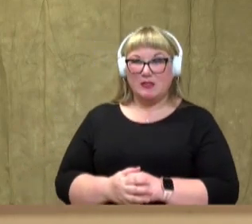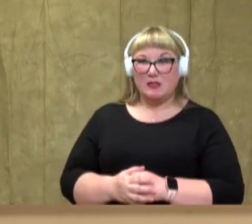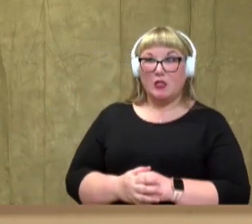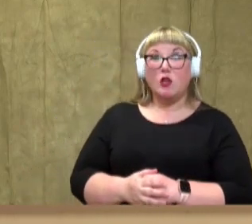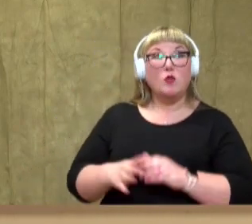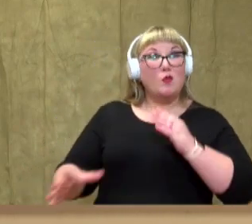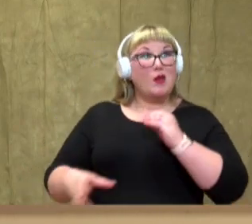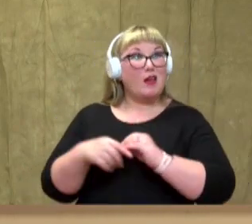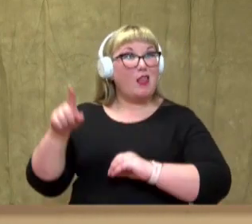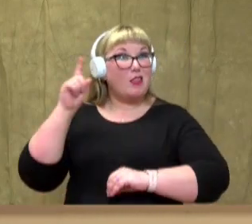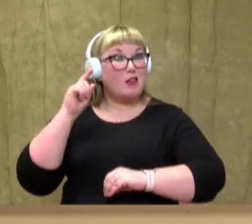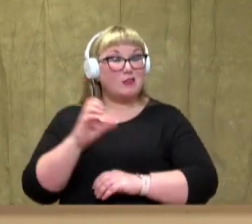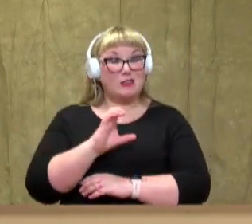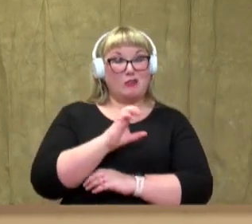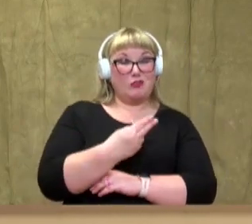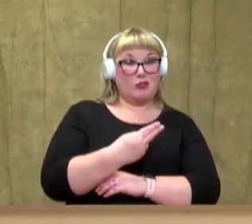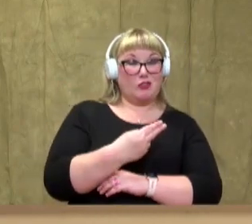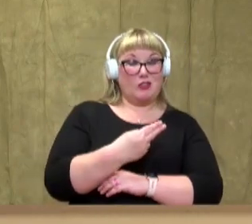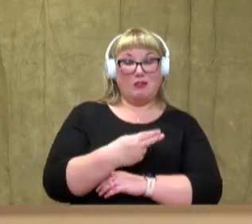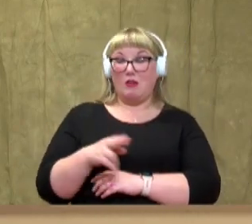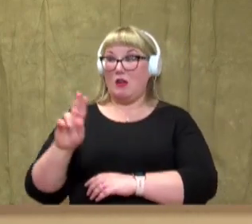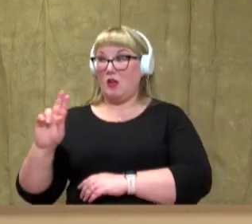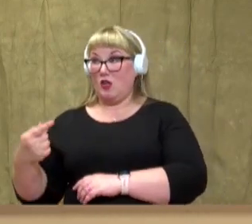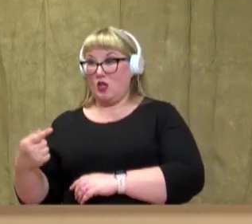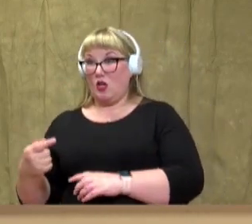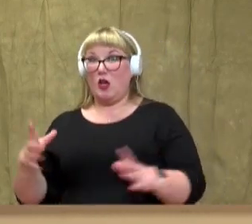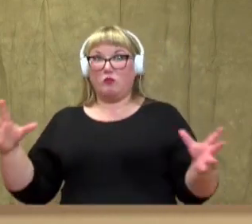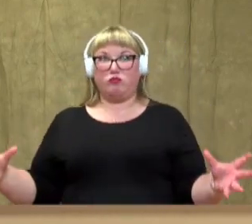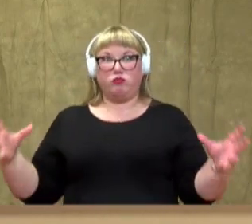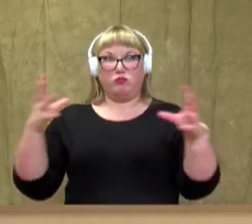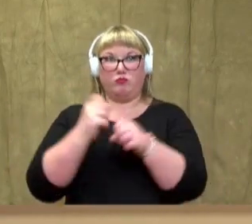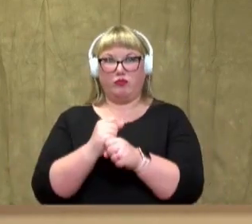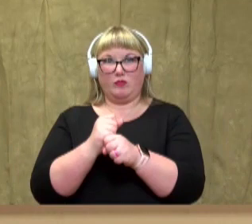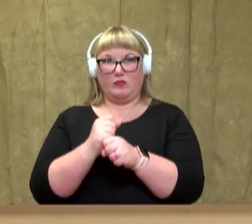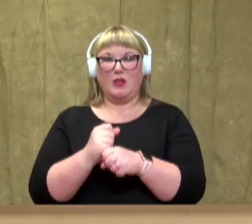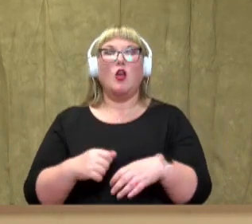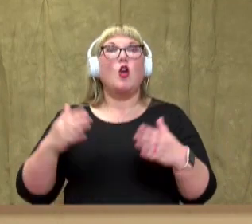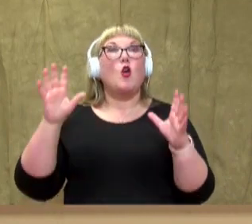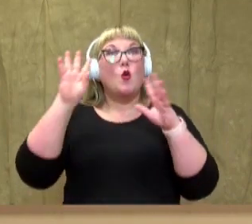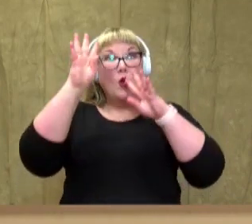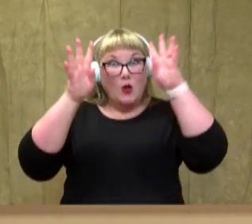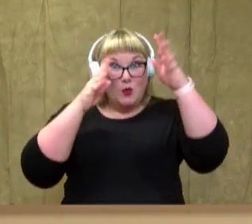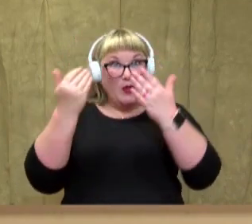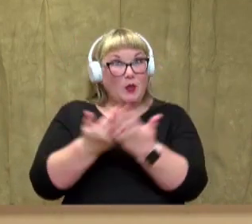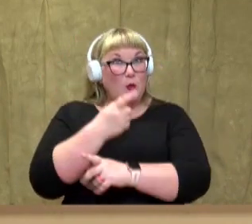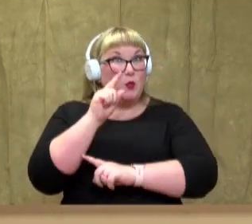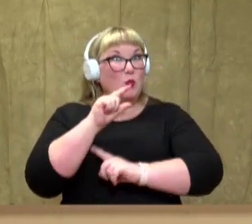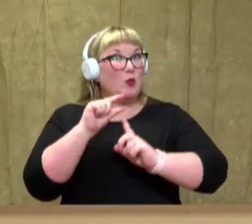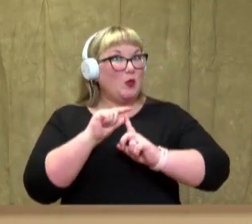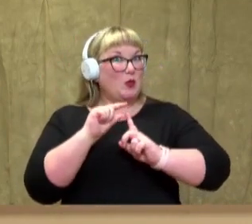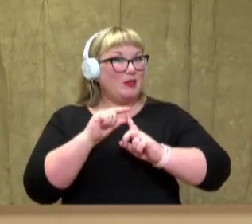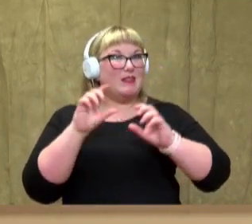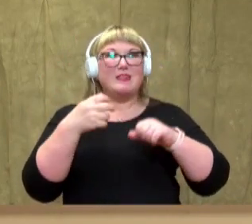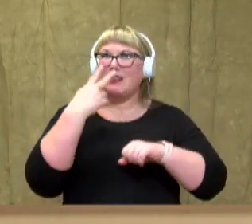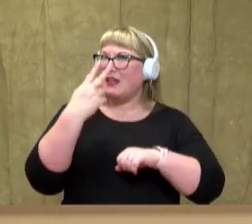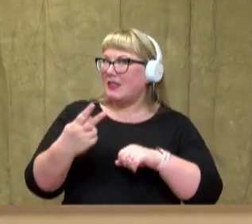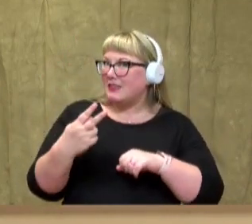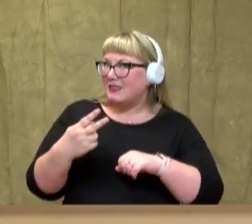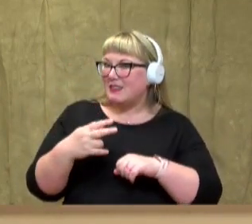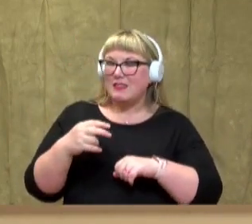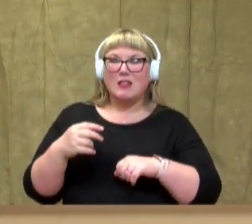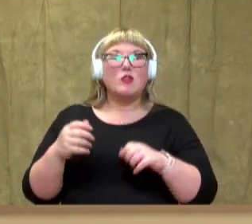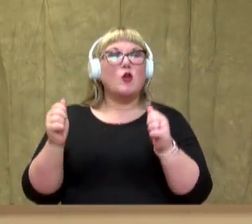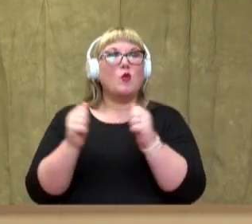the sound ch to the beginning of the nonsense word ugh, we are creating a new word. We can see that even with